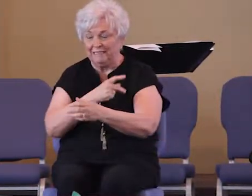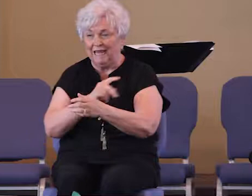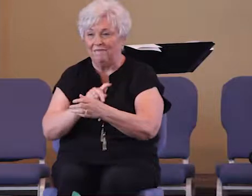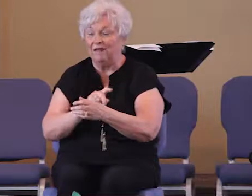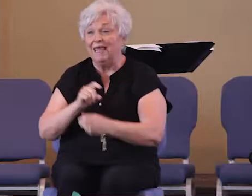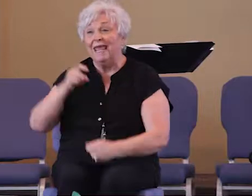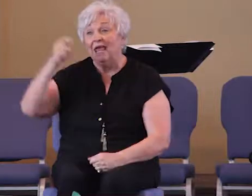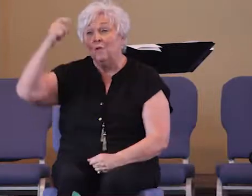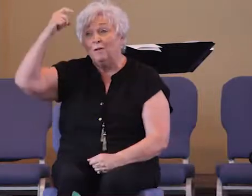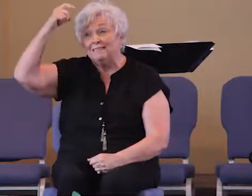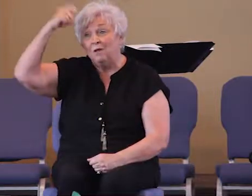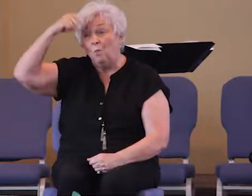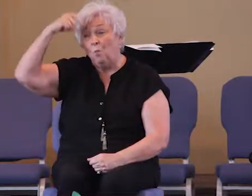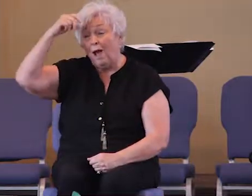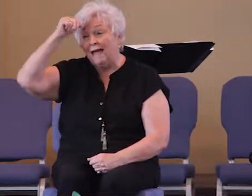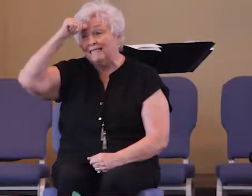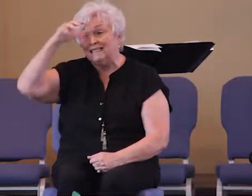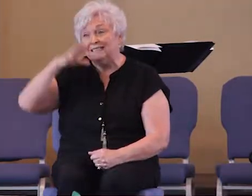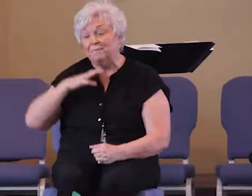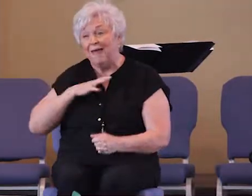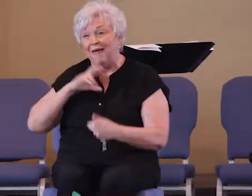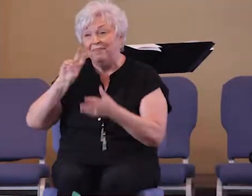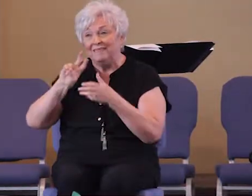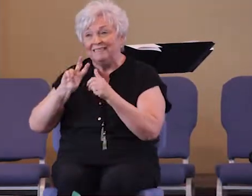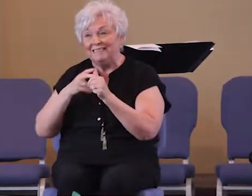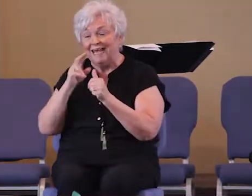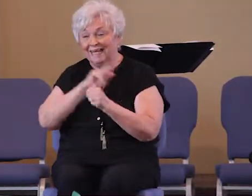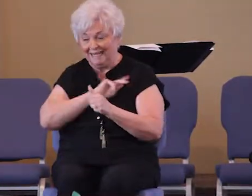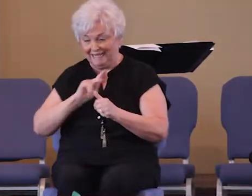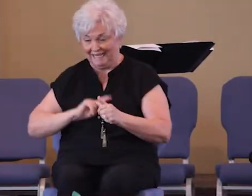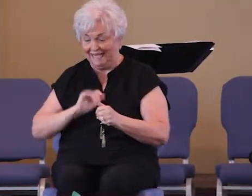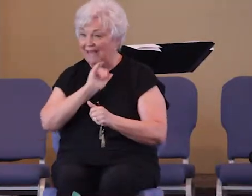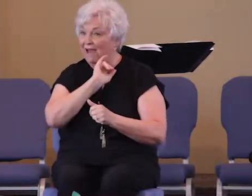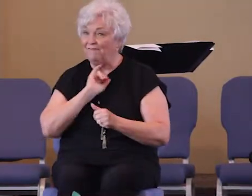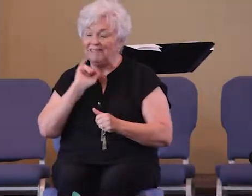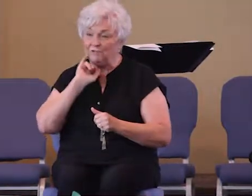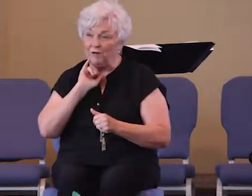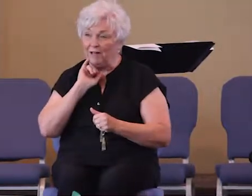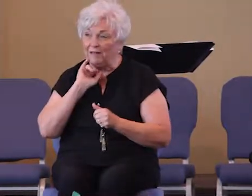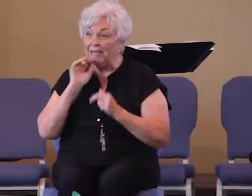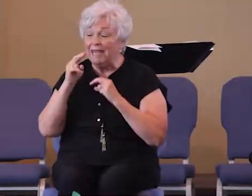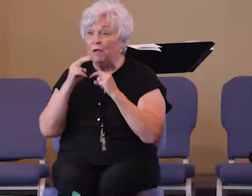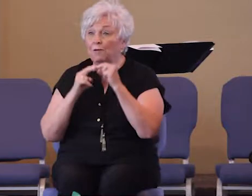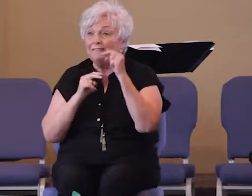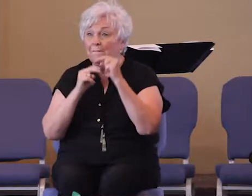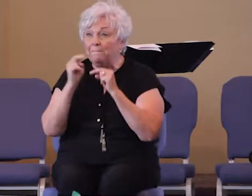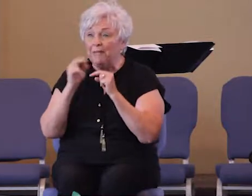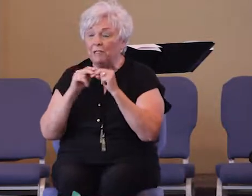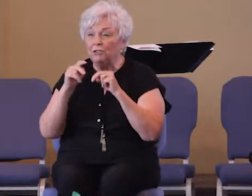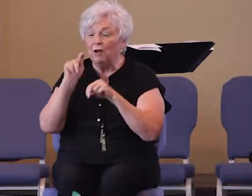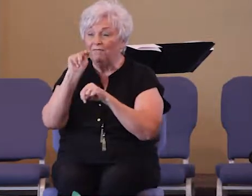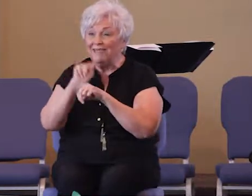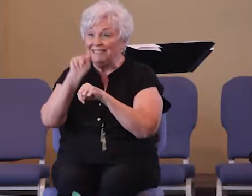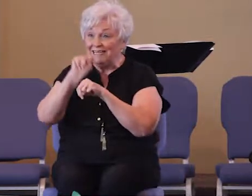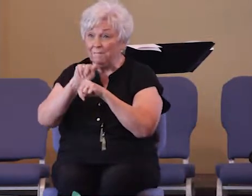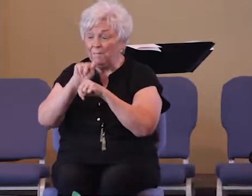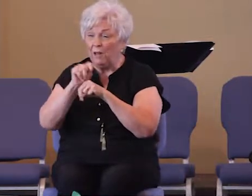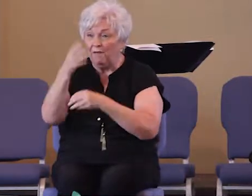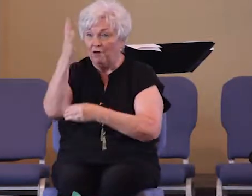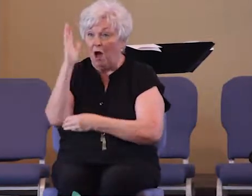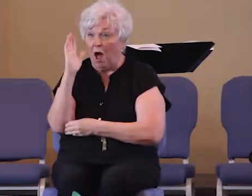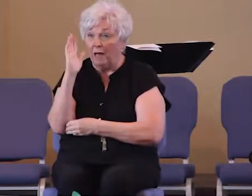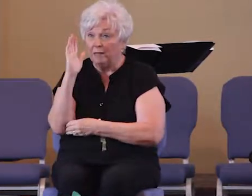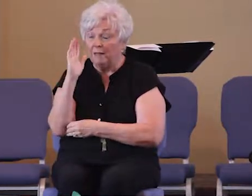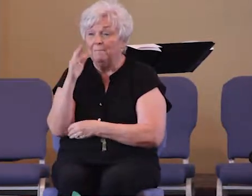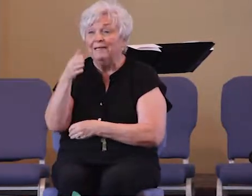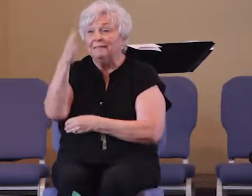The wisest man, the second king of Israel. He was the builder of the temple of God because God did not